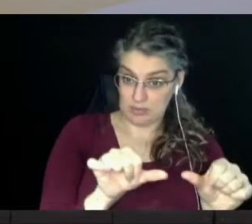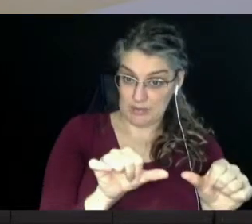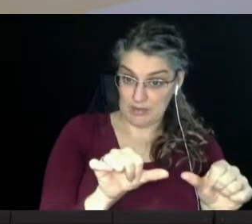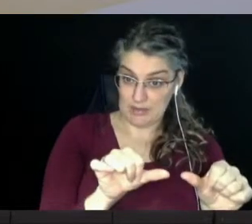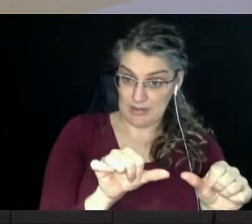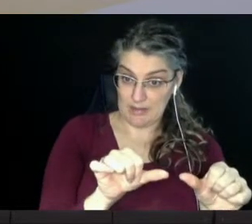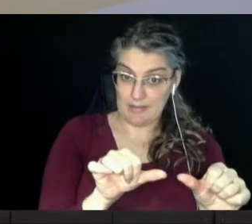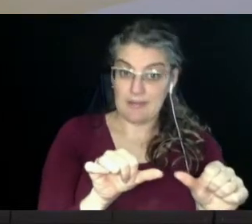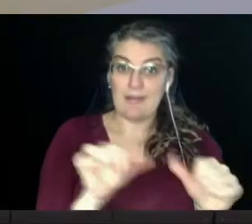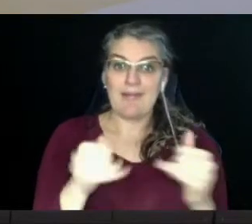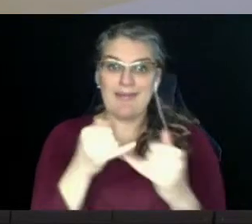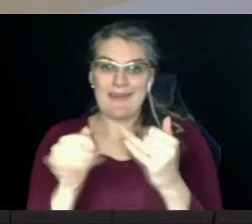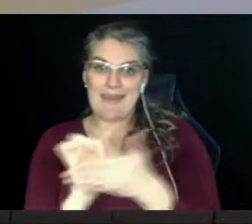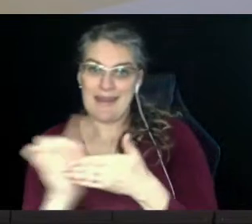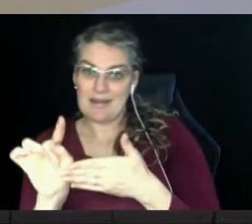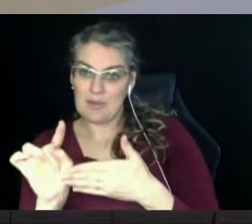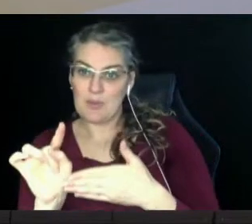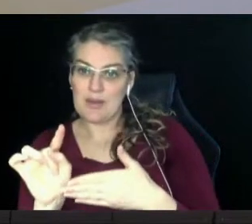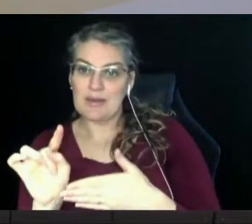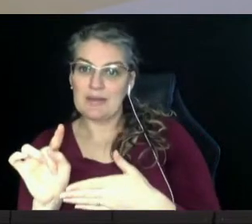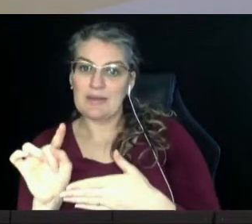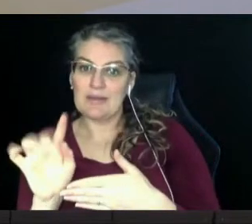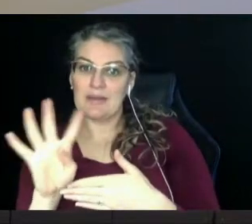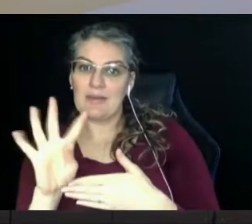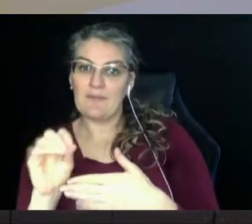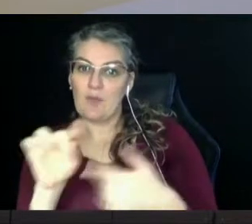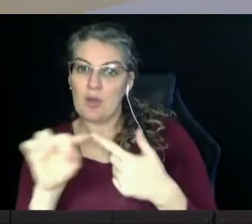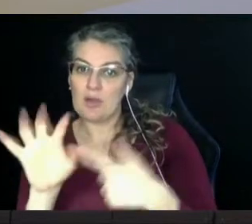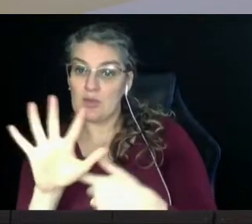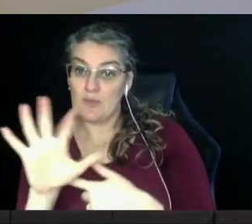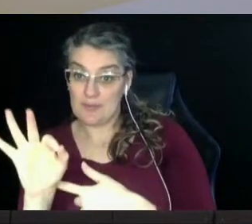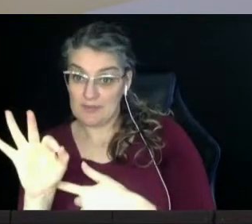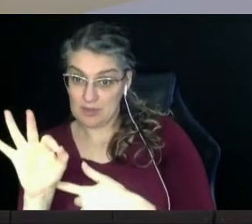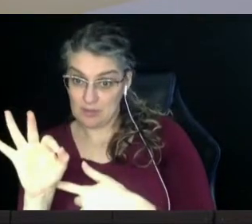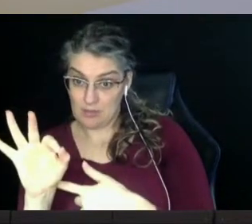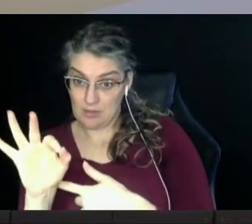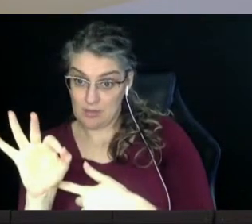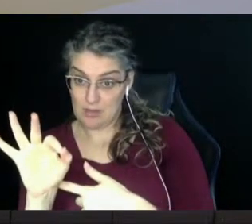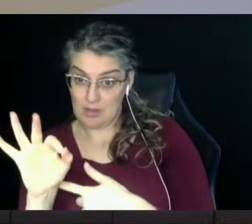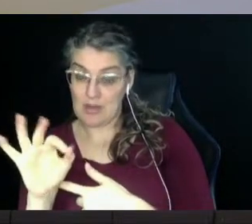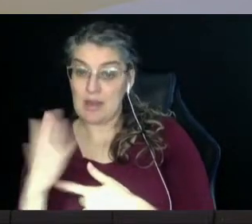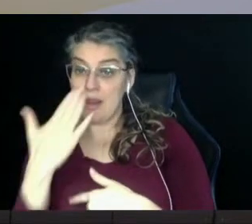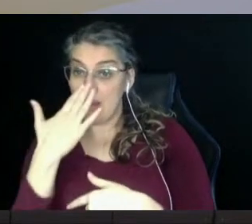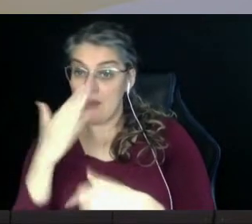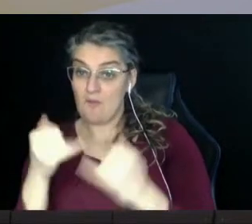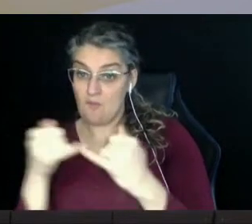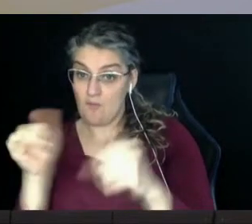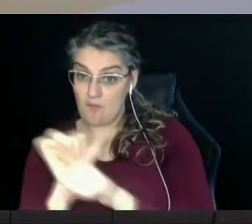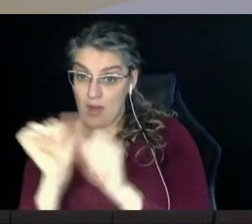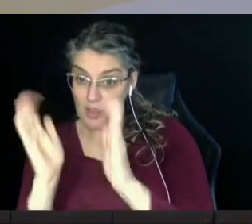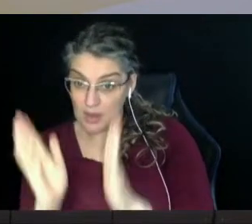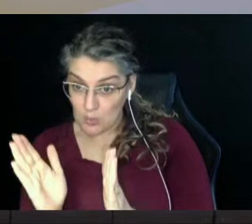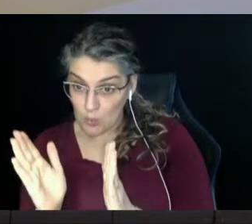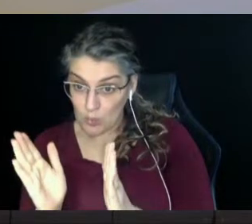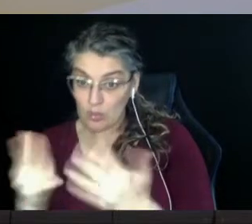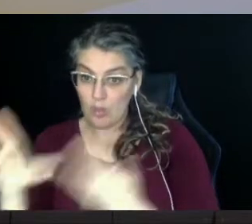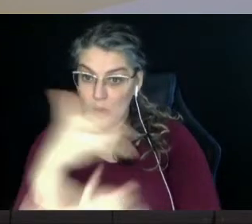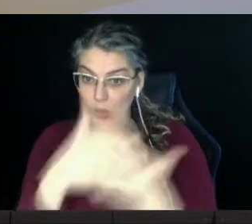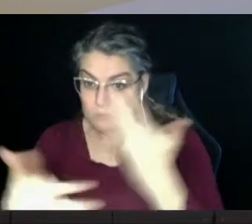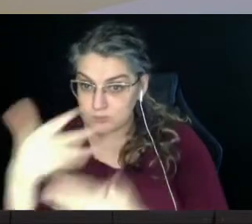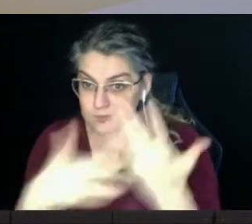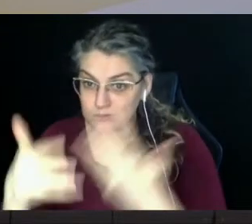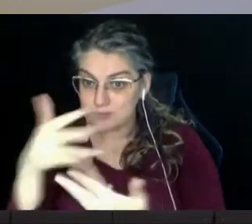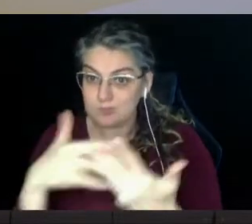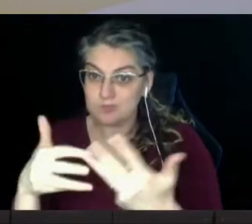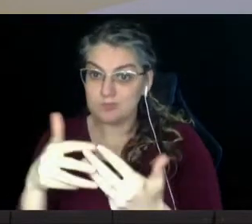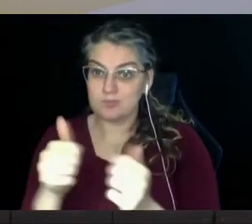the week, those age 40 to 59 who are frontline workers who are interacting in person with the public and who